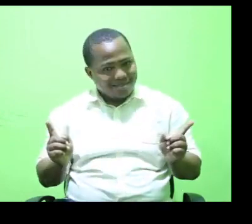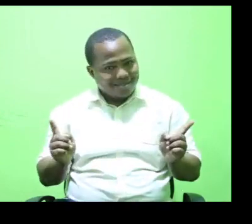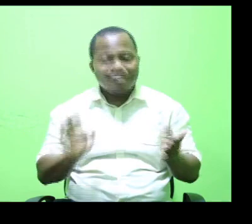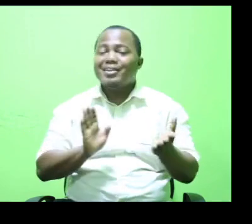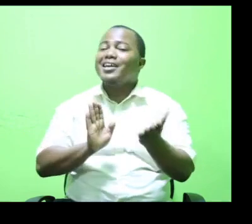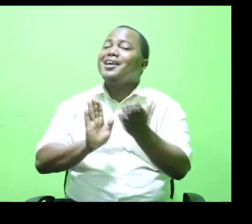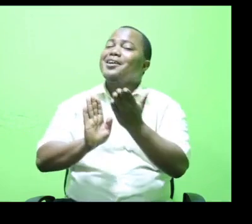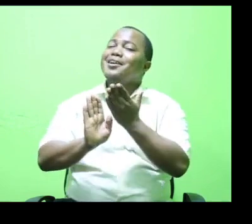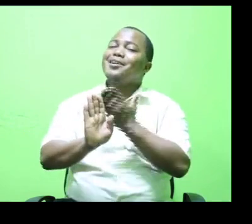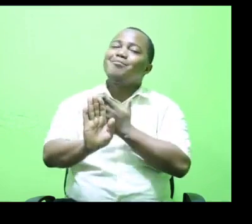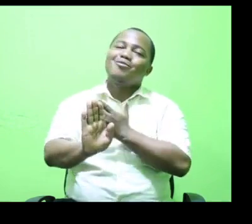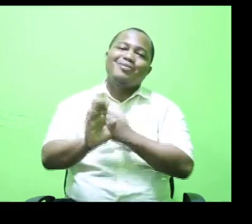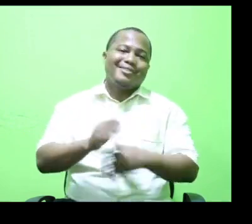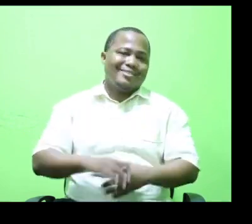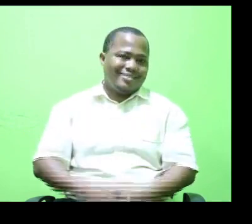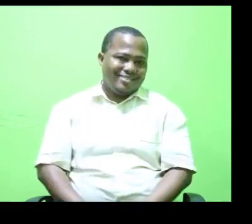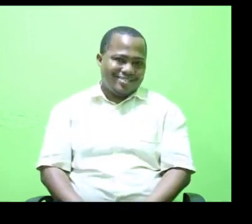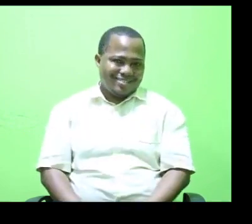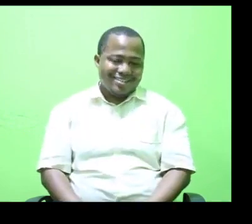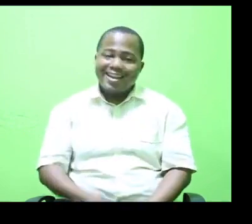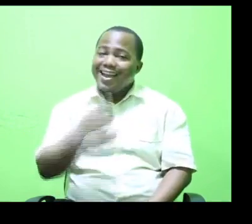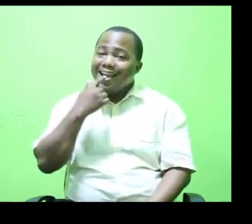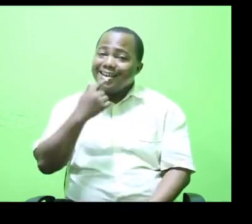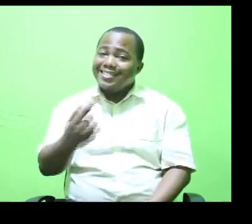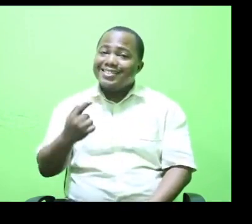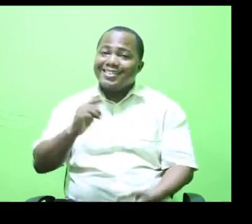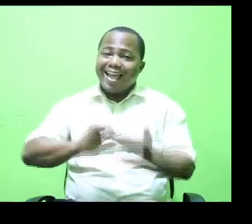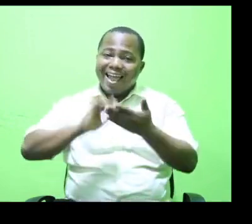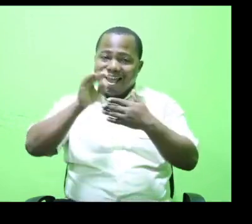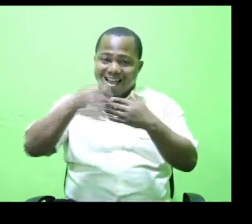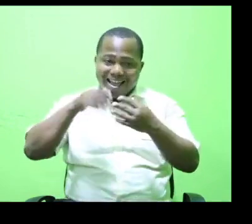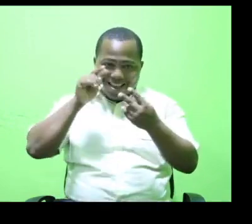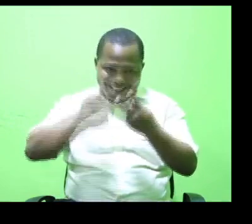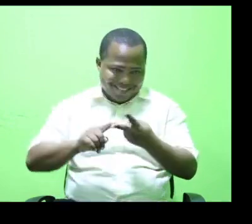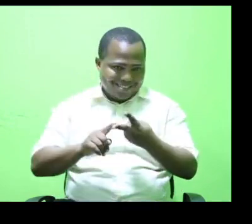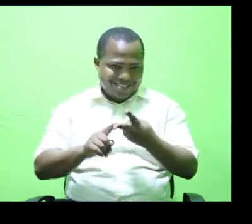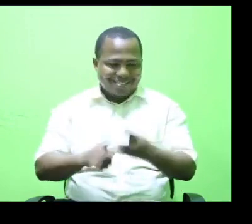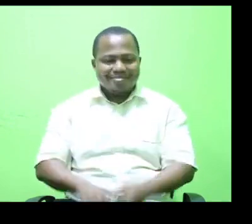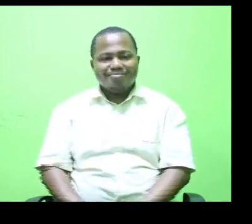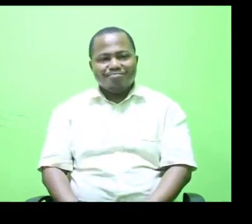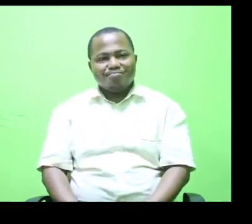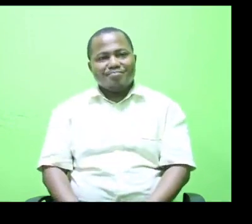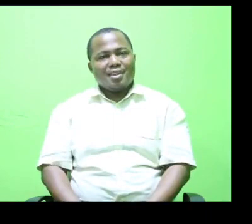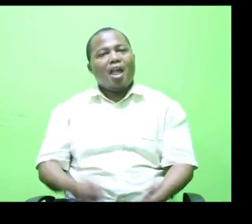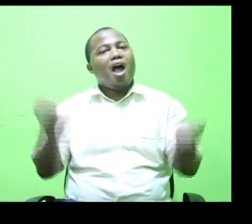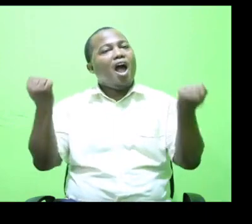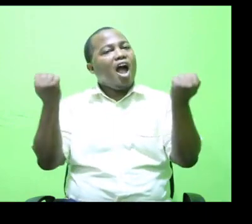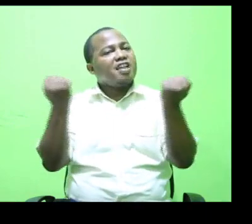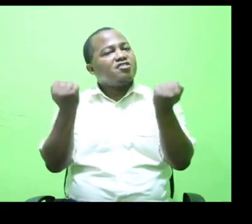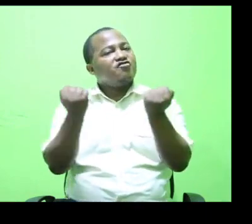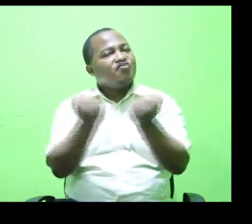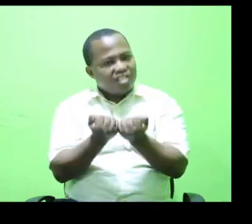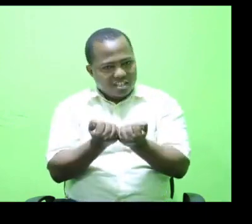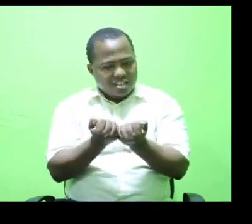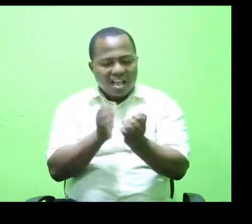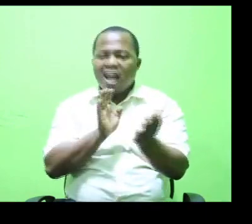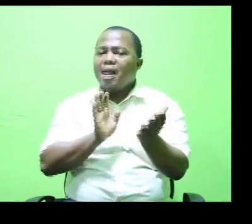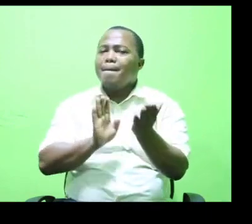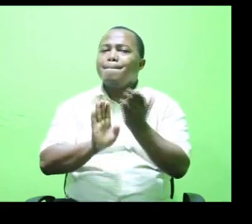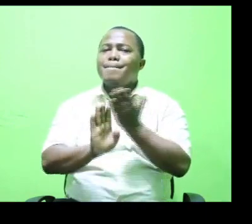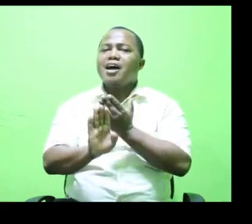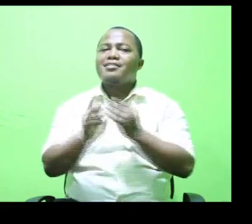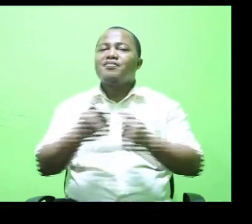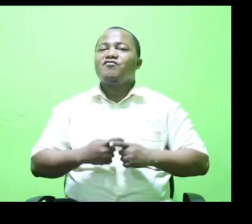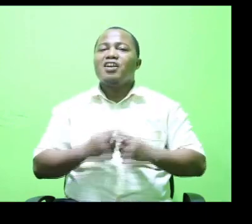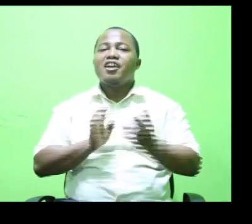passive immunity. Let's say again, my dears, artificial